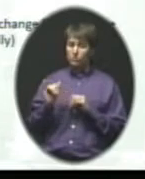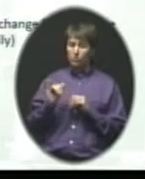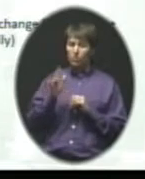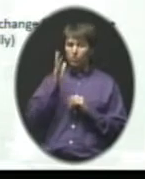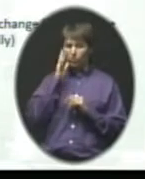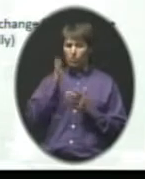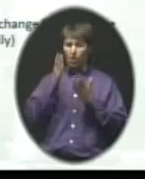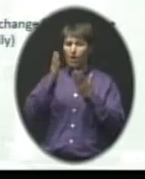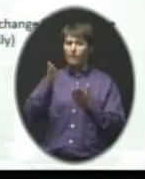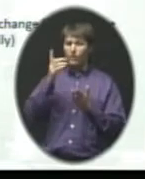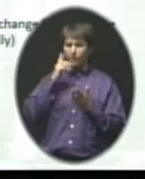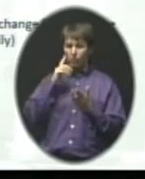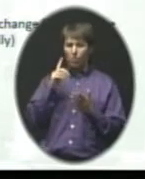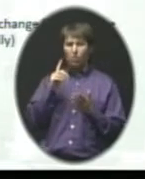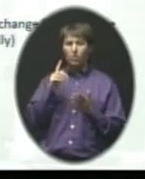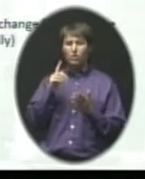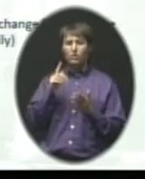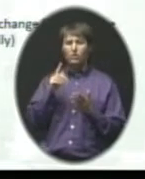there's an offer for